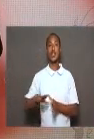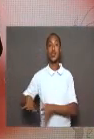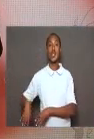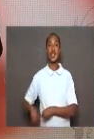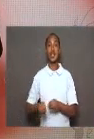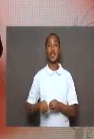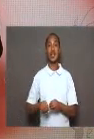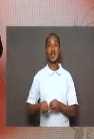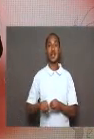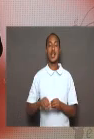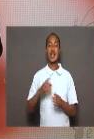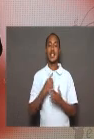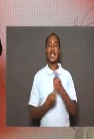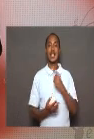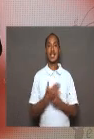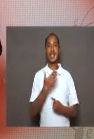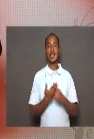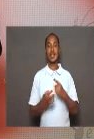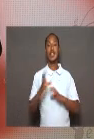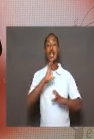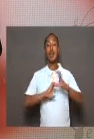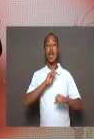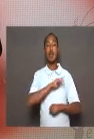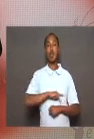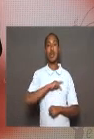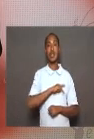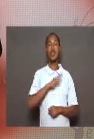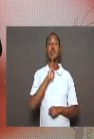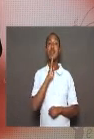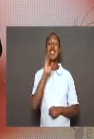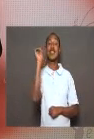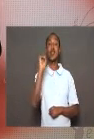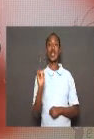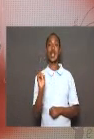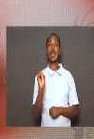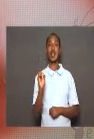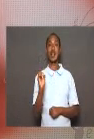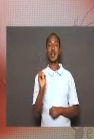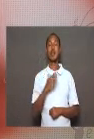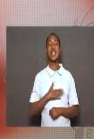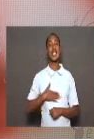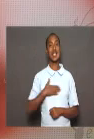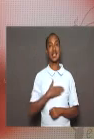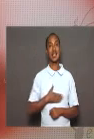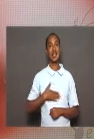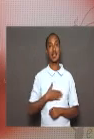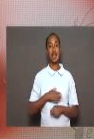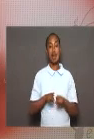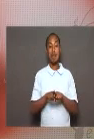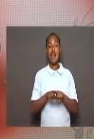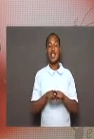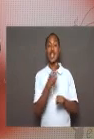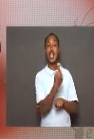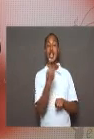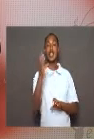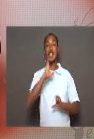Students, we just discussed the chemical properties of basic oxides. Please match